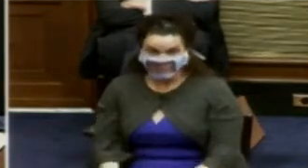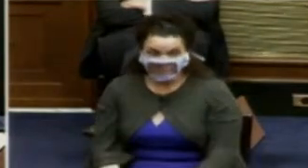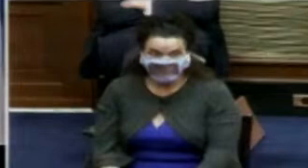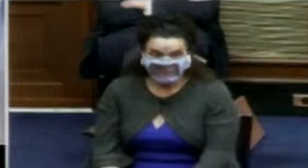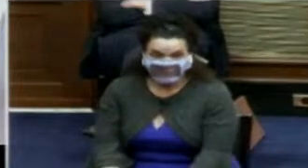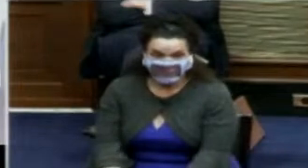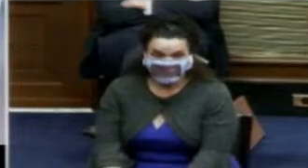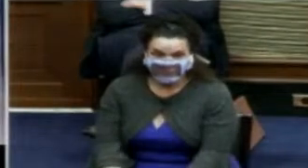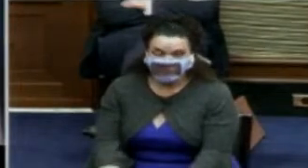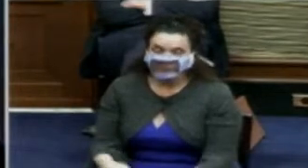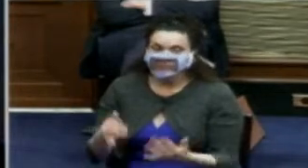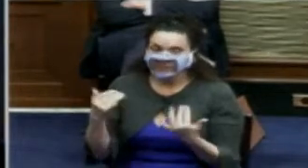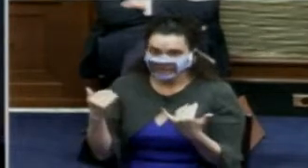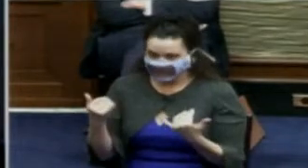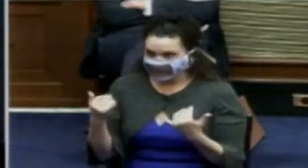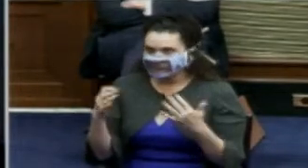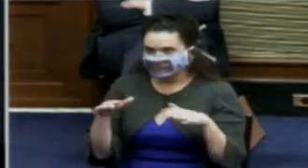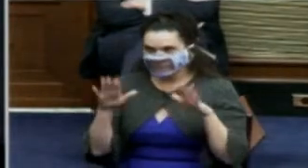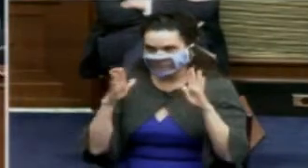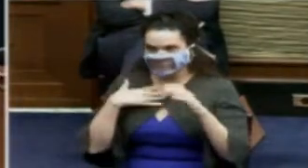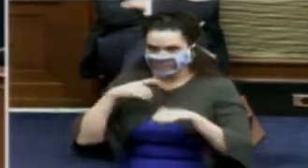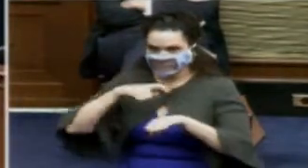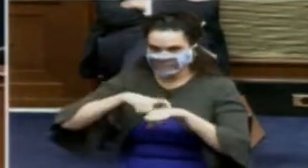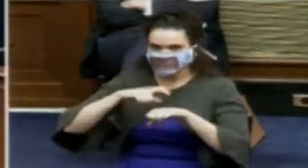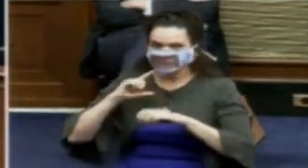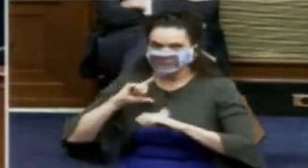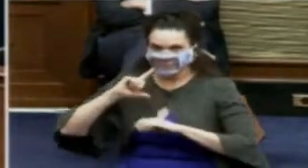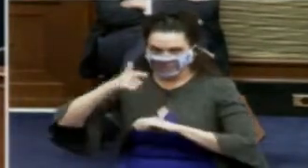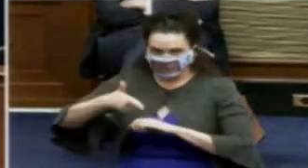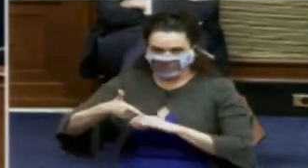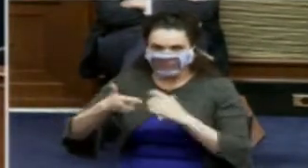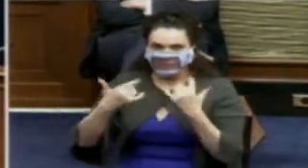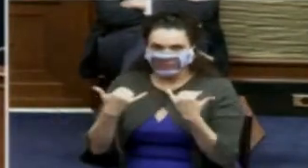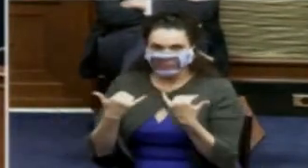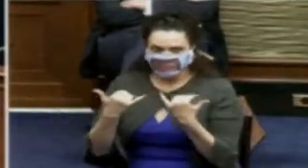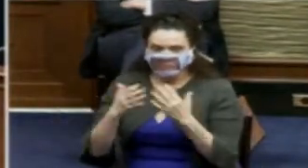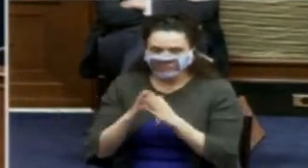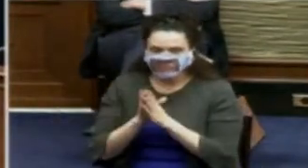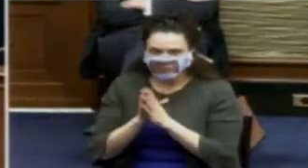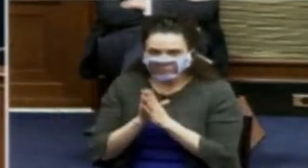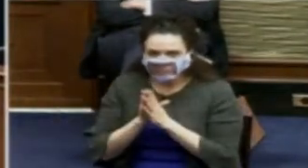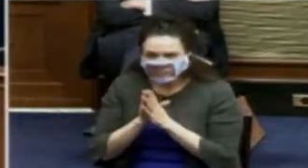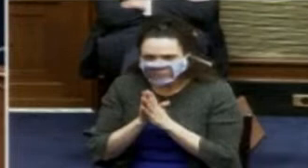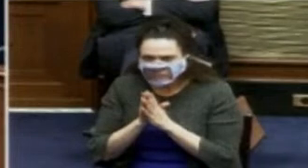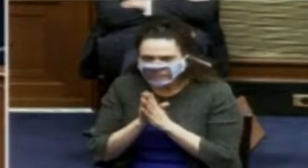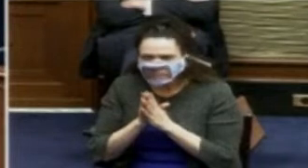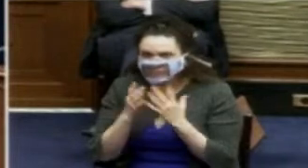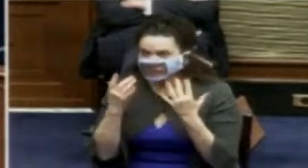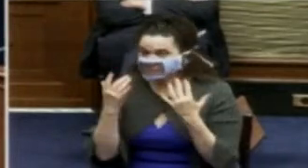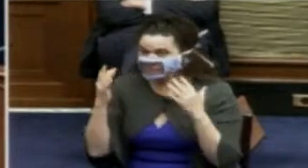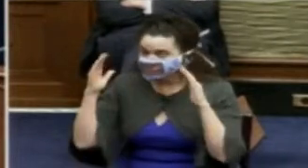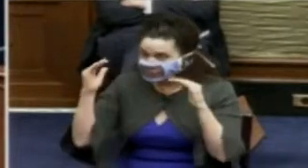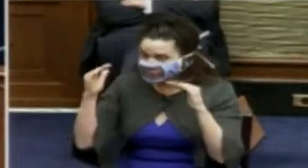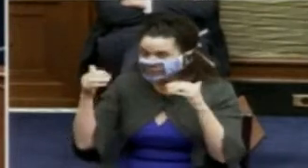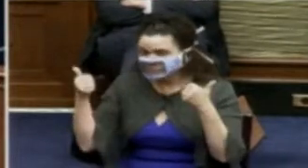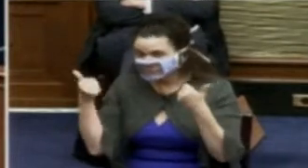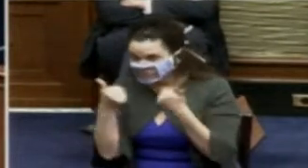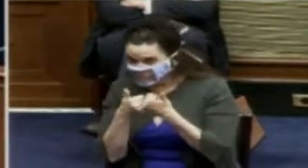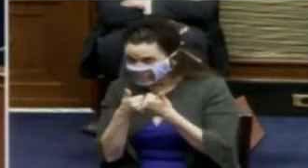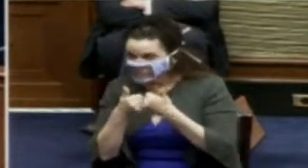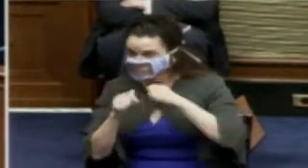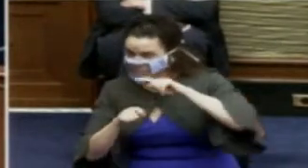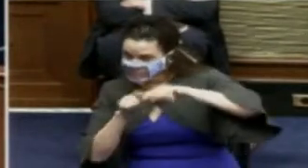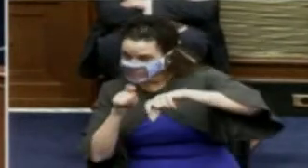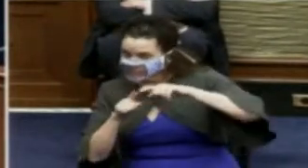Thank you. I yield back, Madam Chair. Gentleman yields back. Hopefully the challenges with Mr. Davis has been resolved. The gentleman